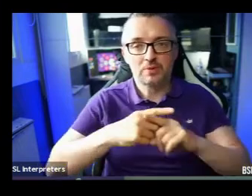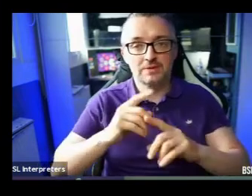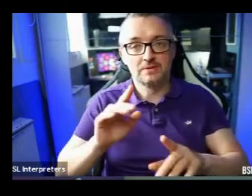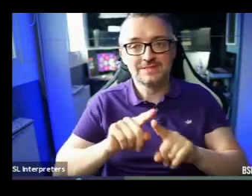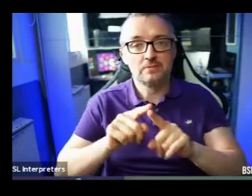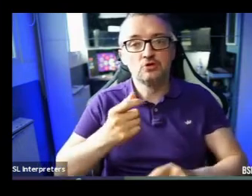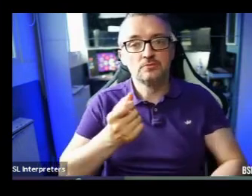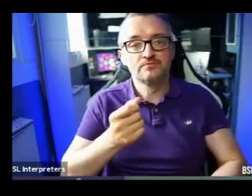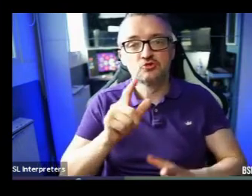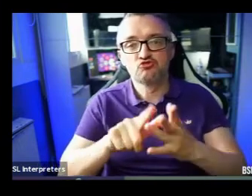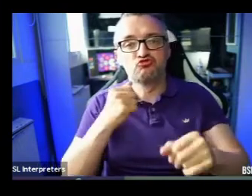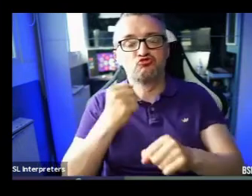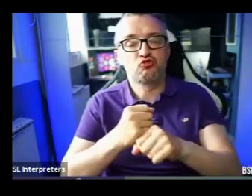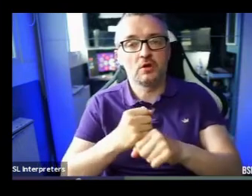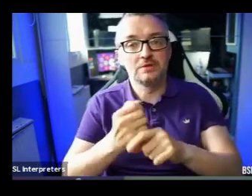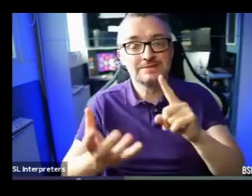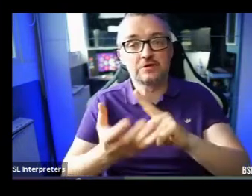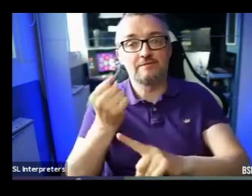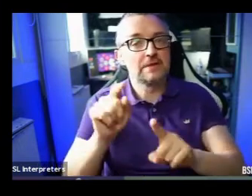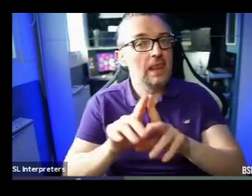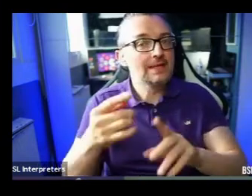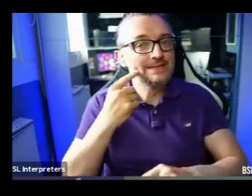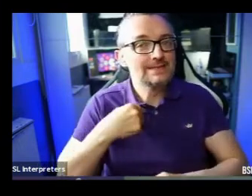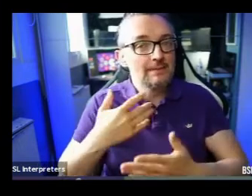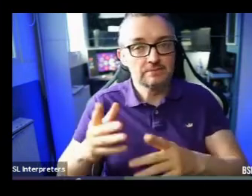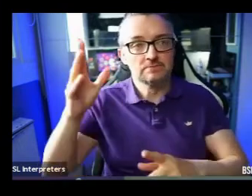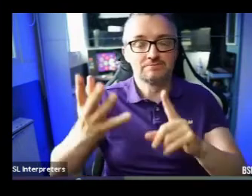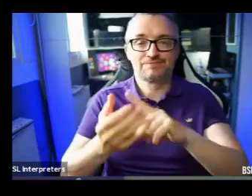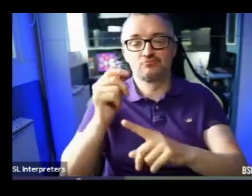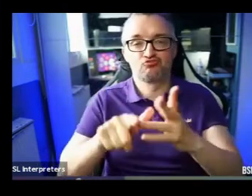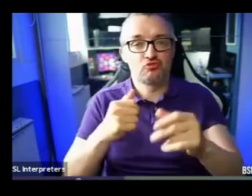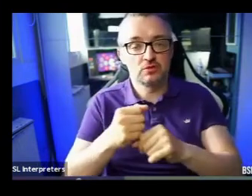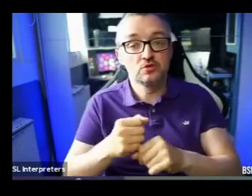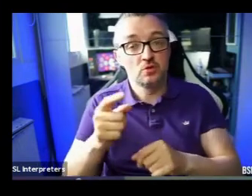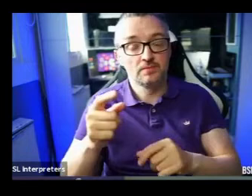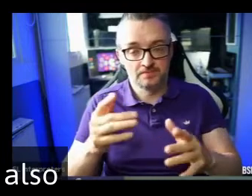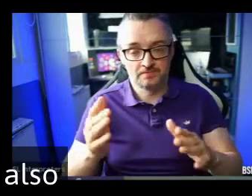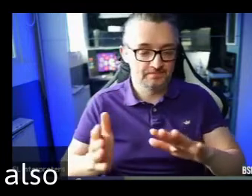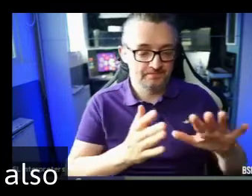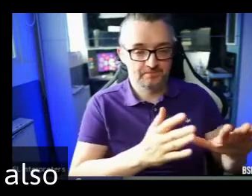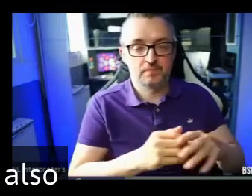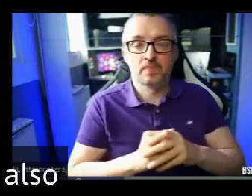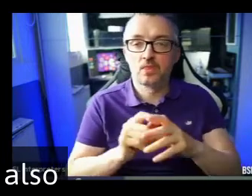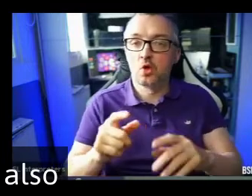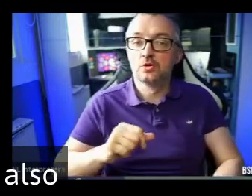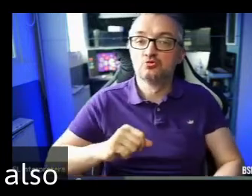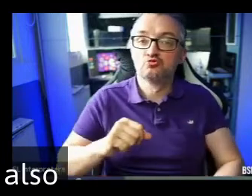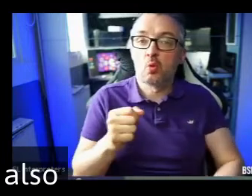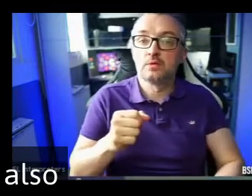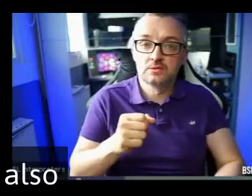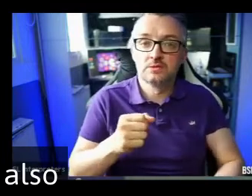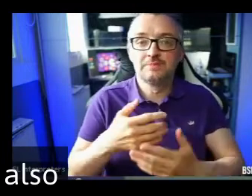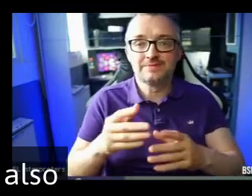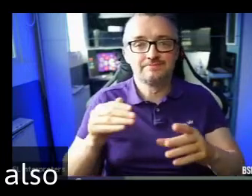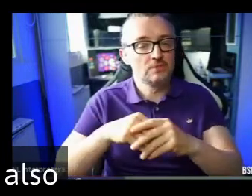heard about yesterday and celebrated yesterday, and I'll say a bit more about later on. So behind that, I think